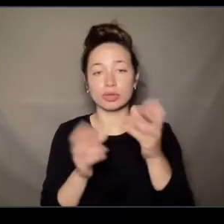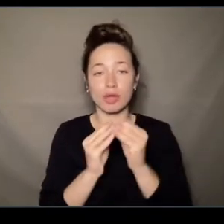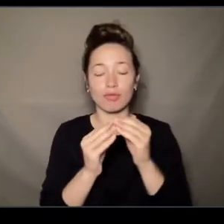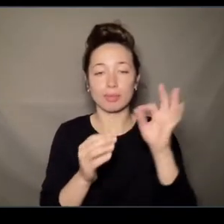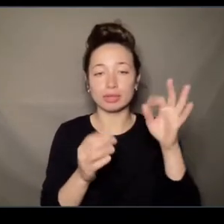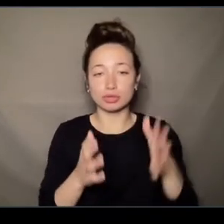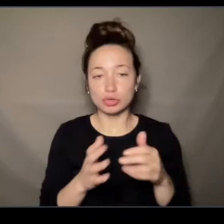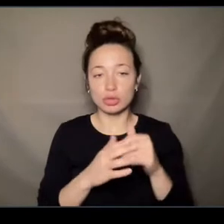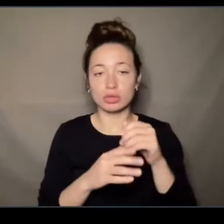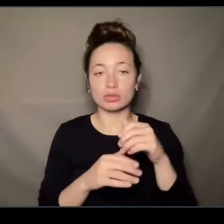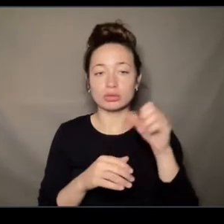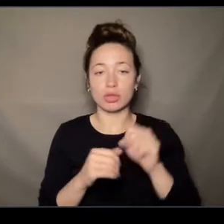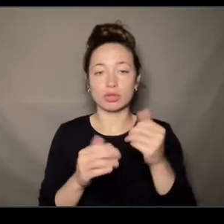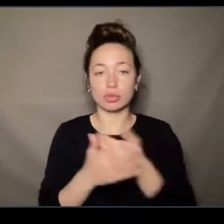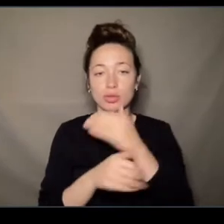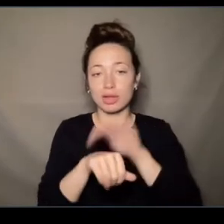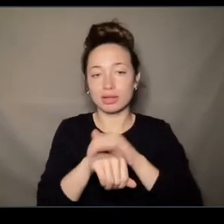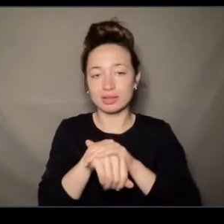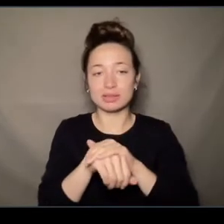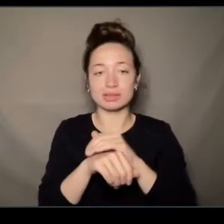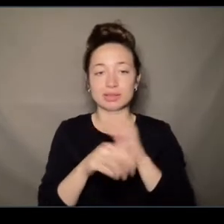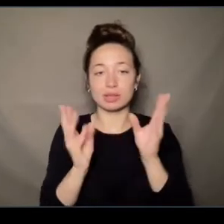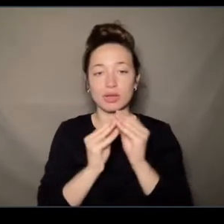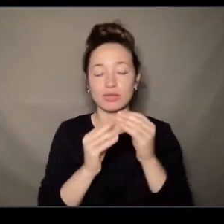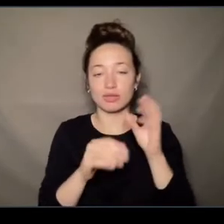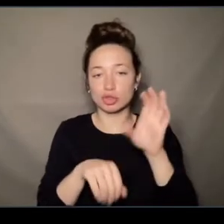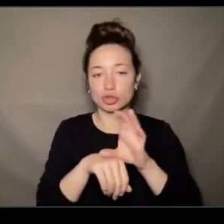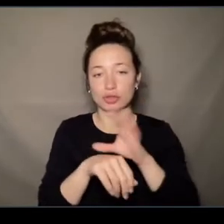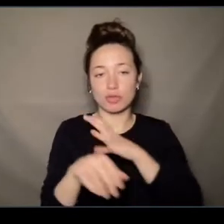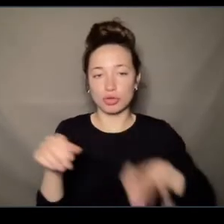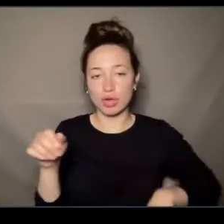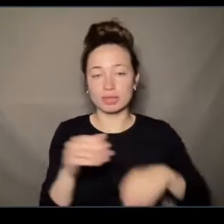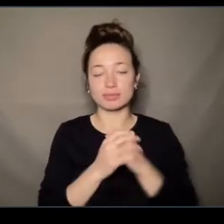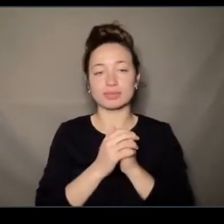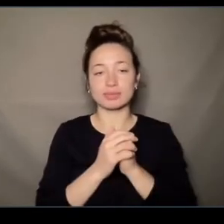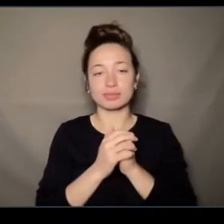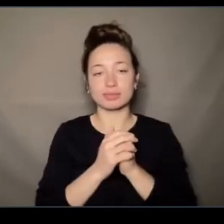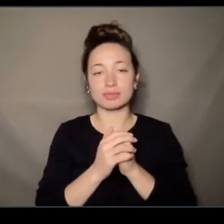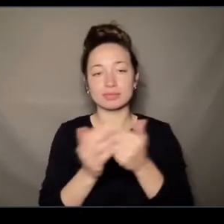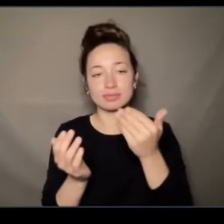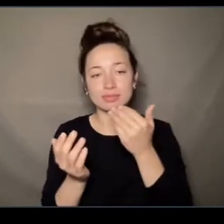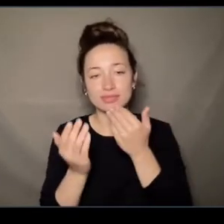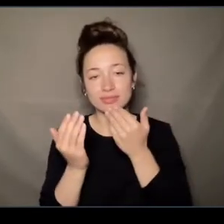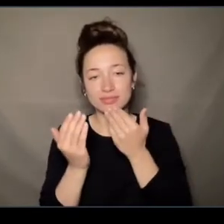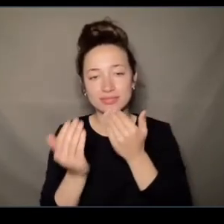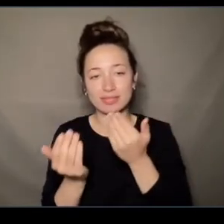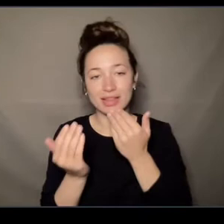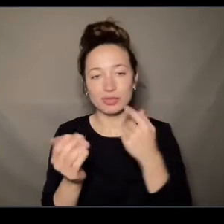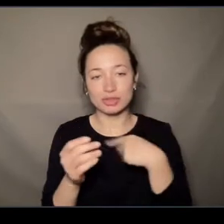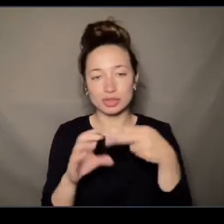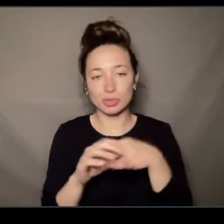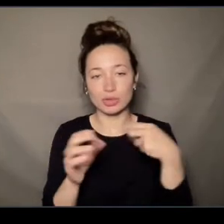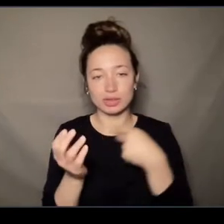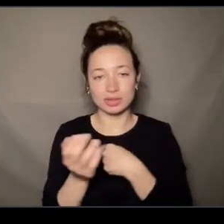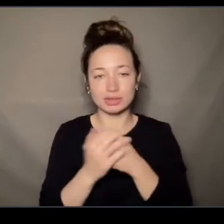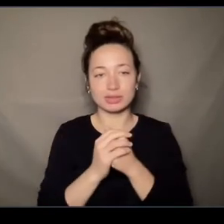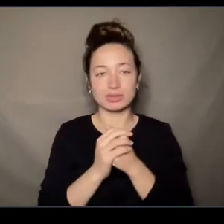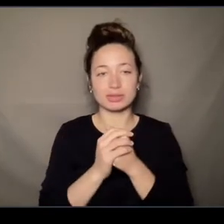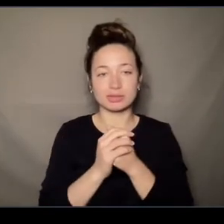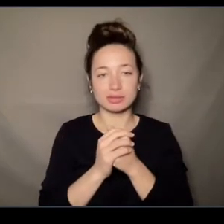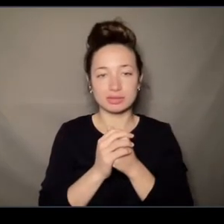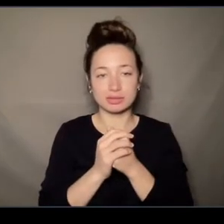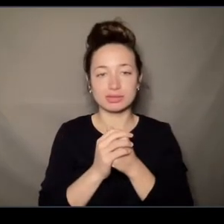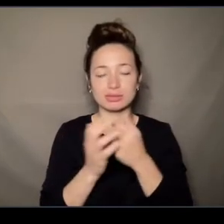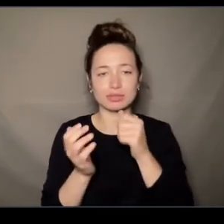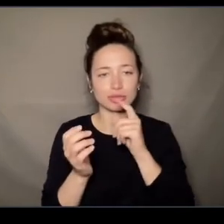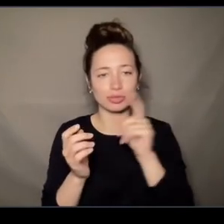Associate Conference Minister, Southern New England Conference of the United Church of Christ. Ellie, thank you so much for joining us.